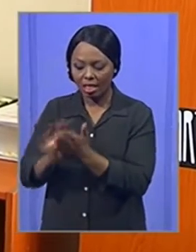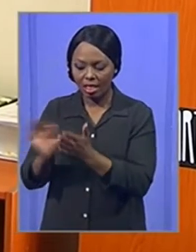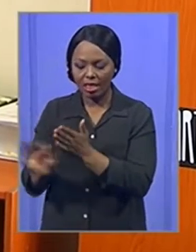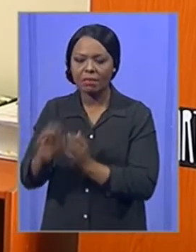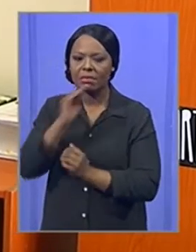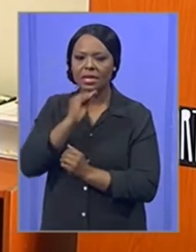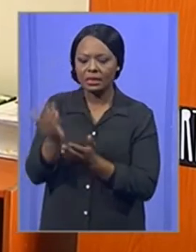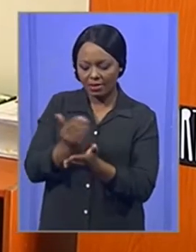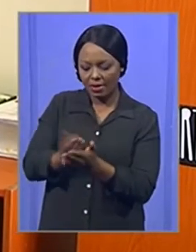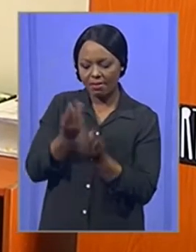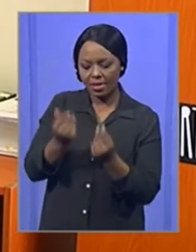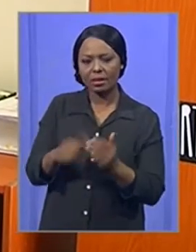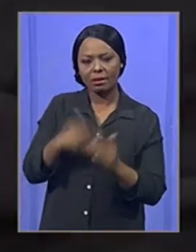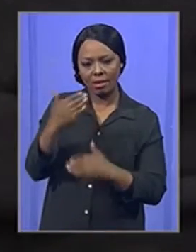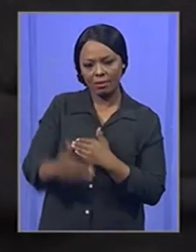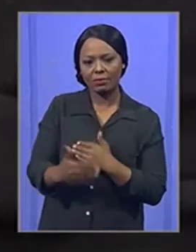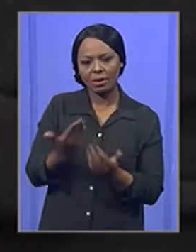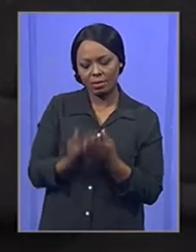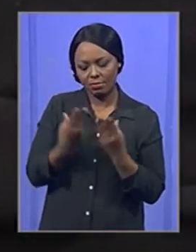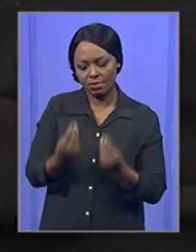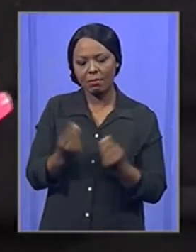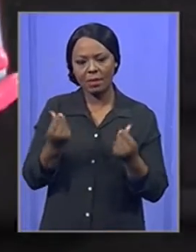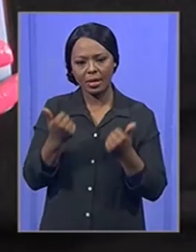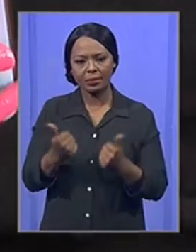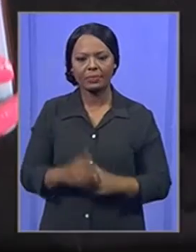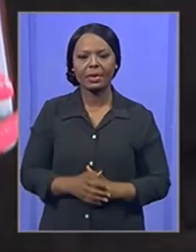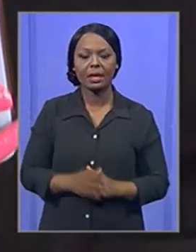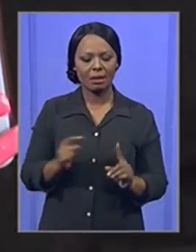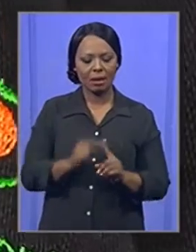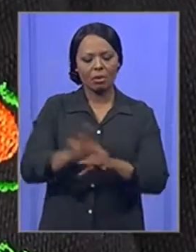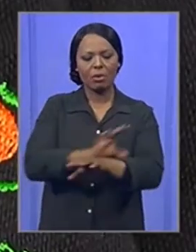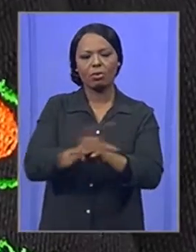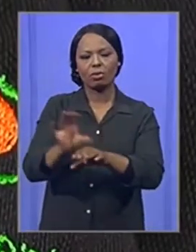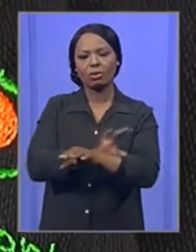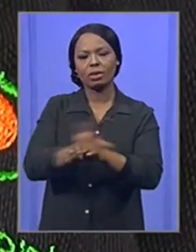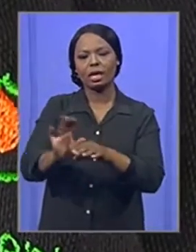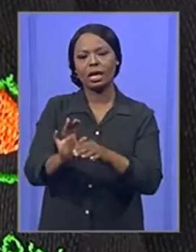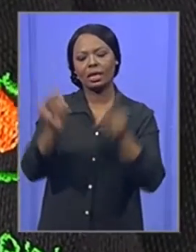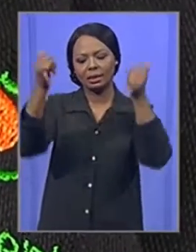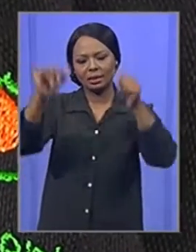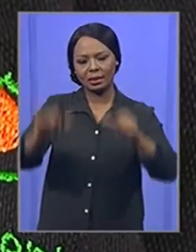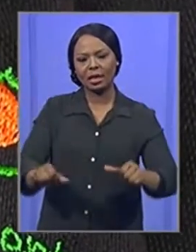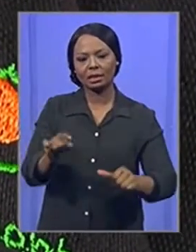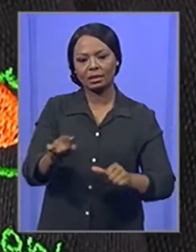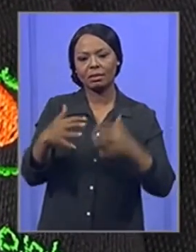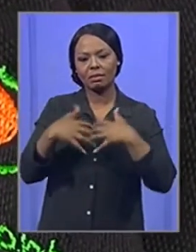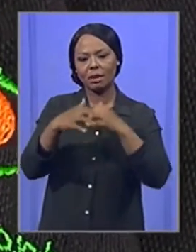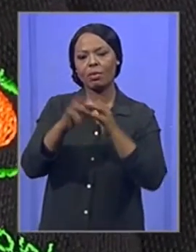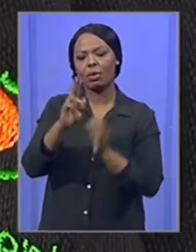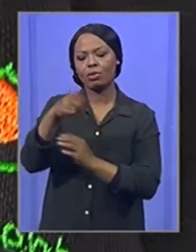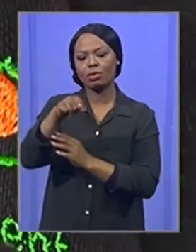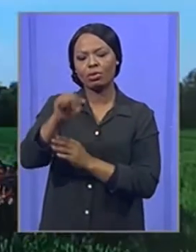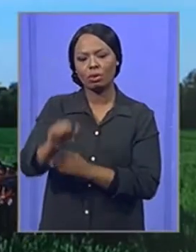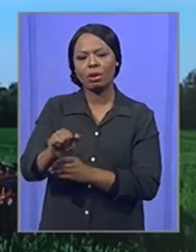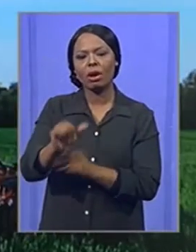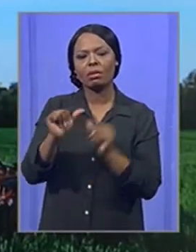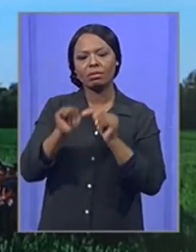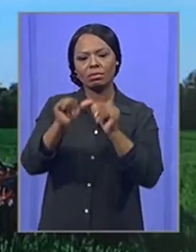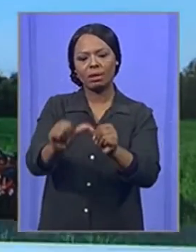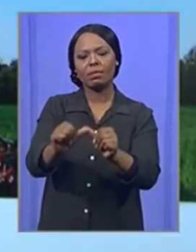mo ngwageng wa bofelo wa go ithutela computer science ke motlhami wa Puno Organic Investments e dirang ka technology ya